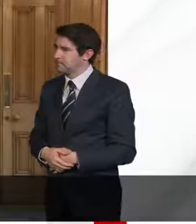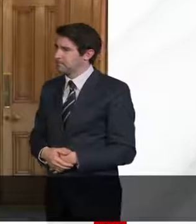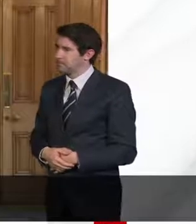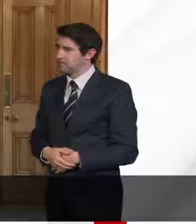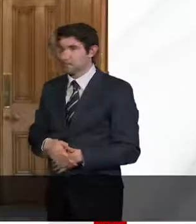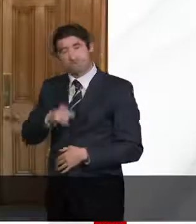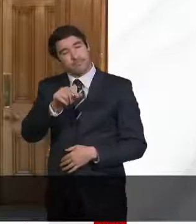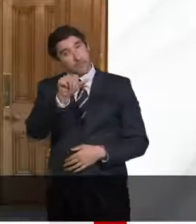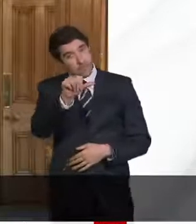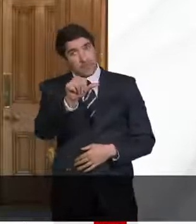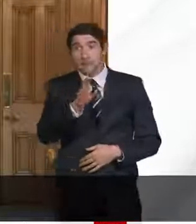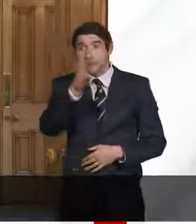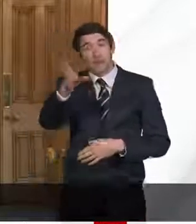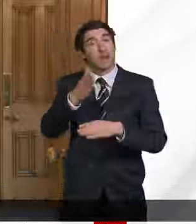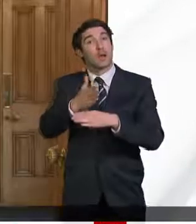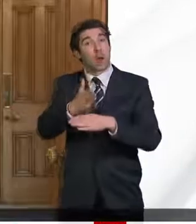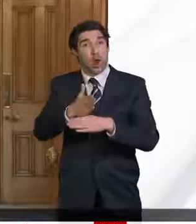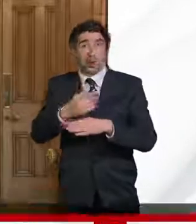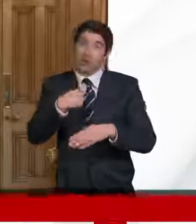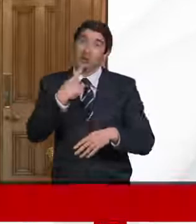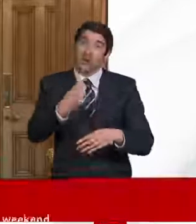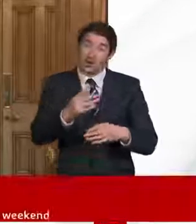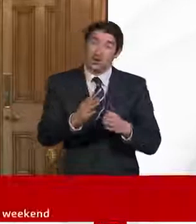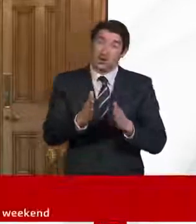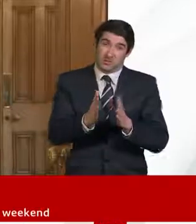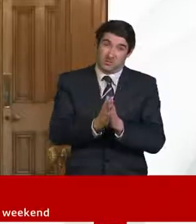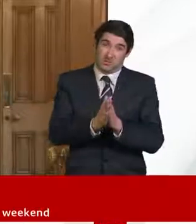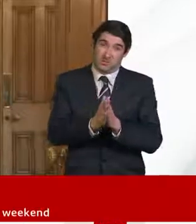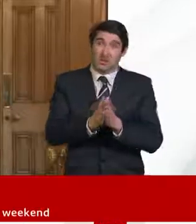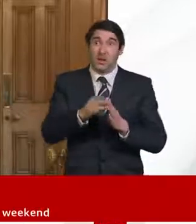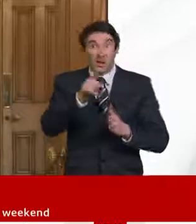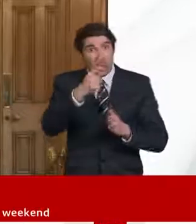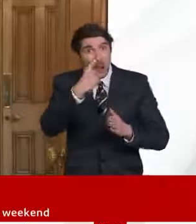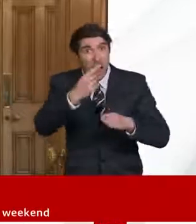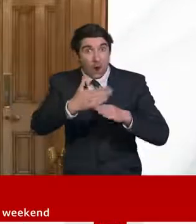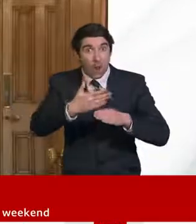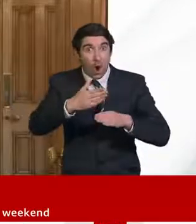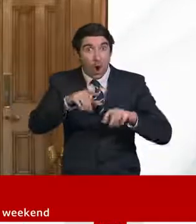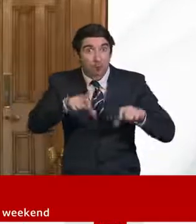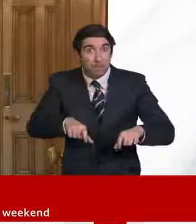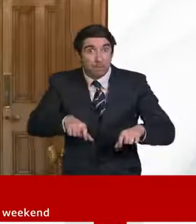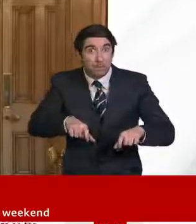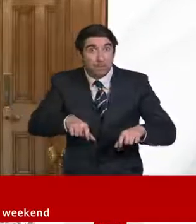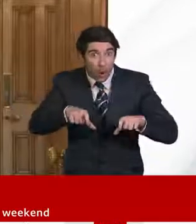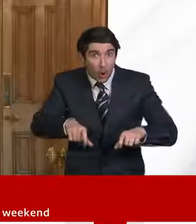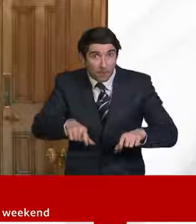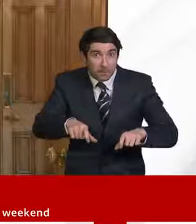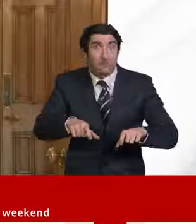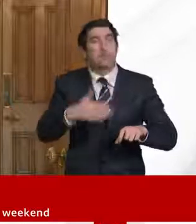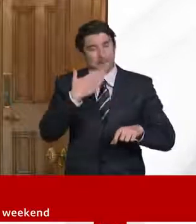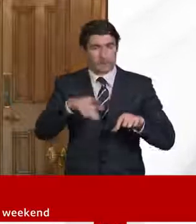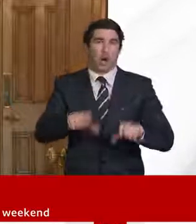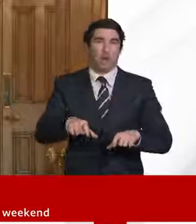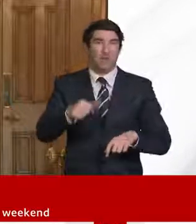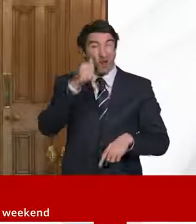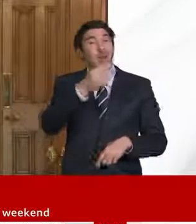thing? Well, we've stressed that wherever possible, people should work at home. Now, that's easier in some jobs, careers and professions